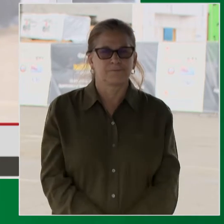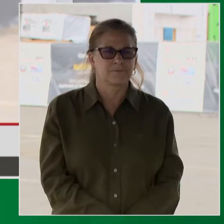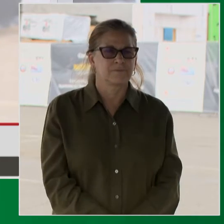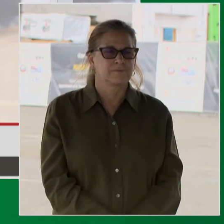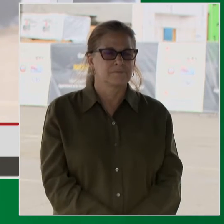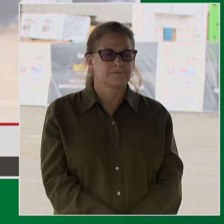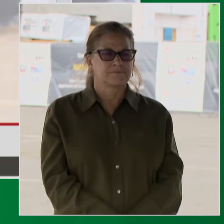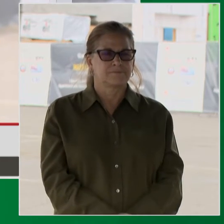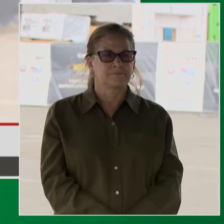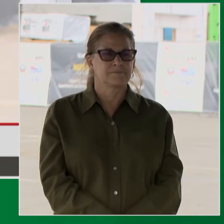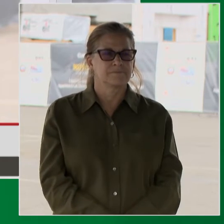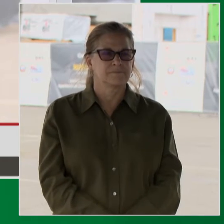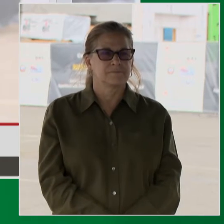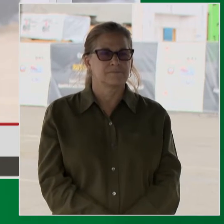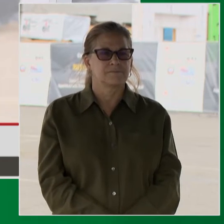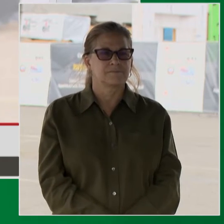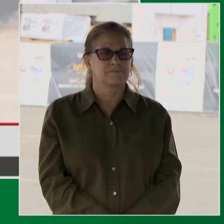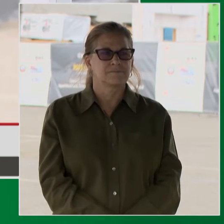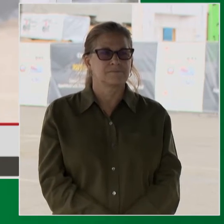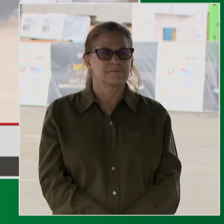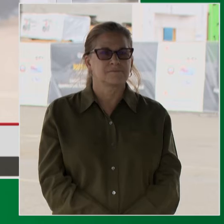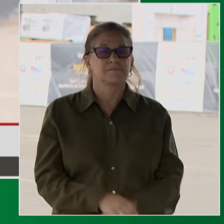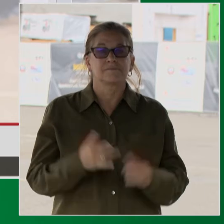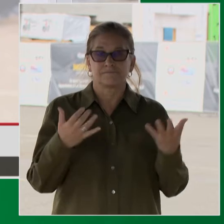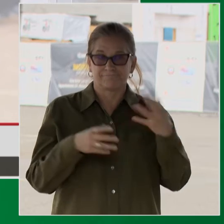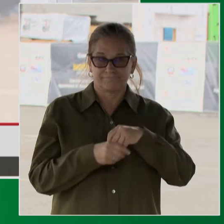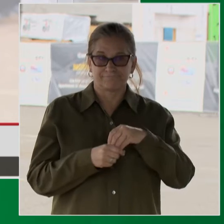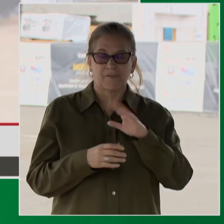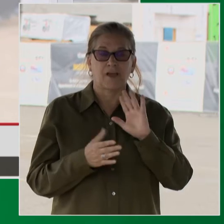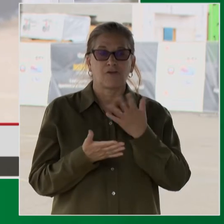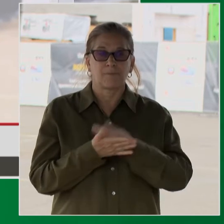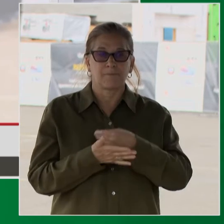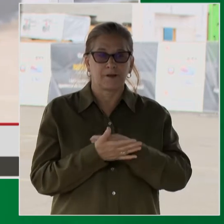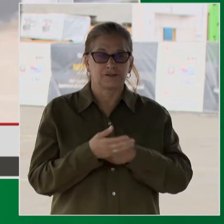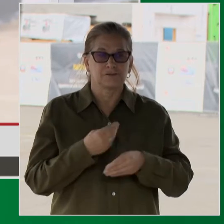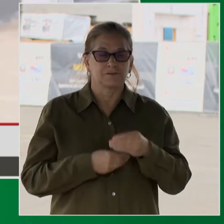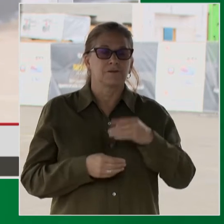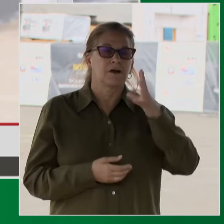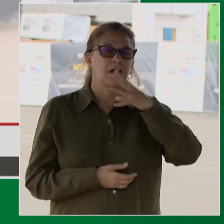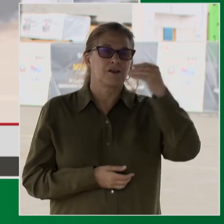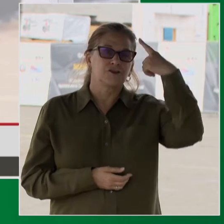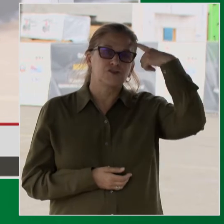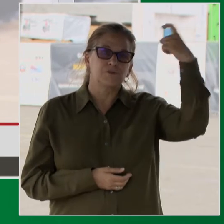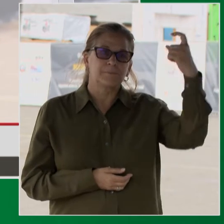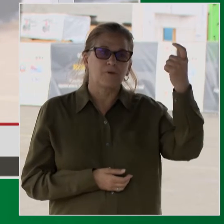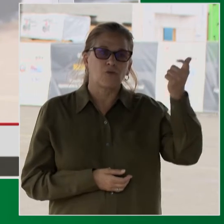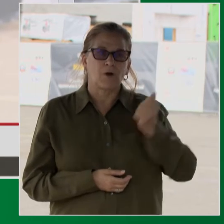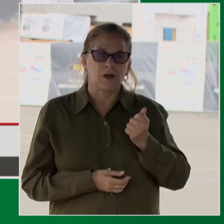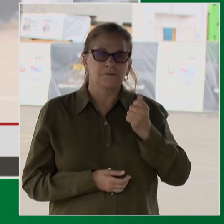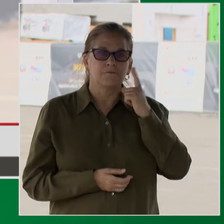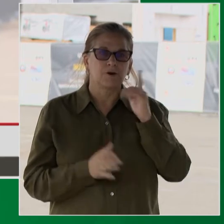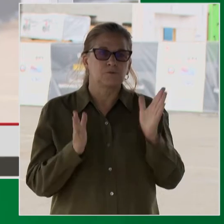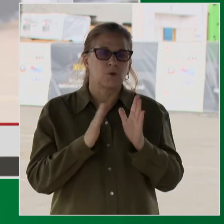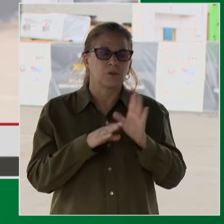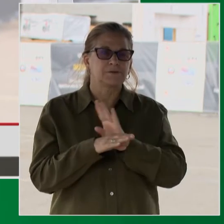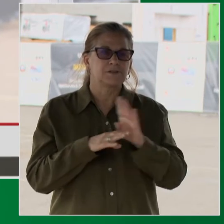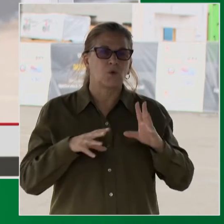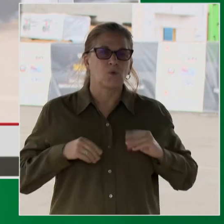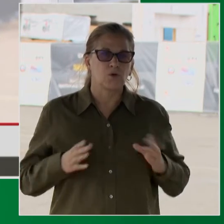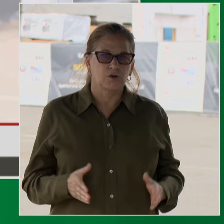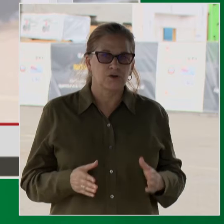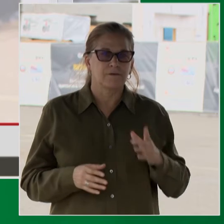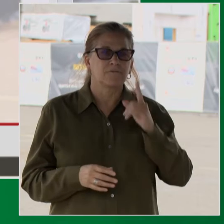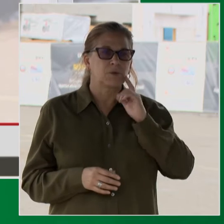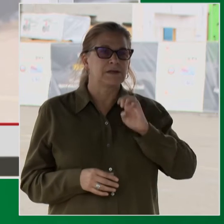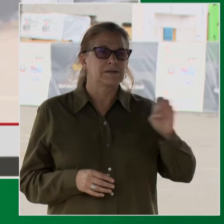the DSLBD budget. And also the DREAM grants, which are grants for small business owners east of the river. Mayor Bowser